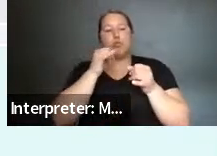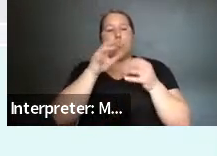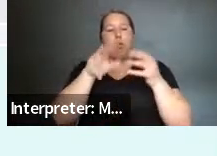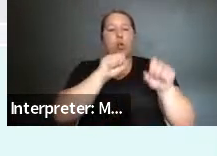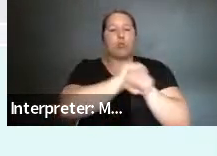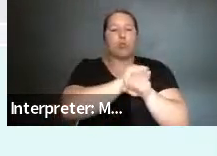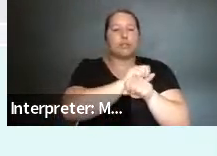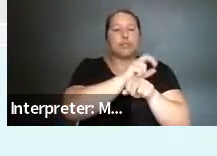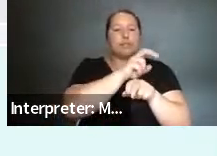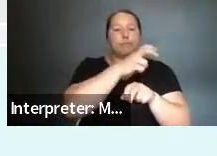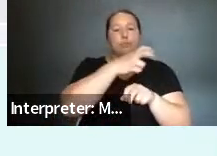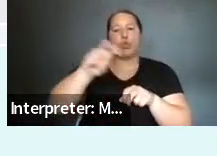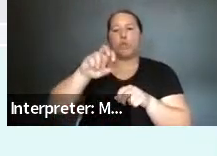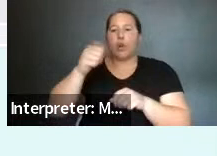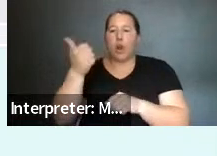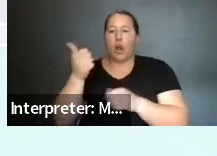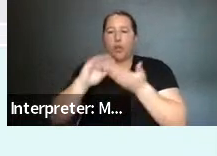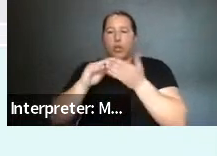community site,